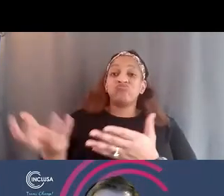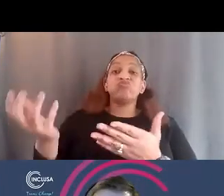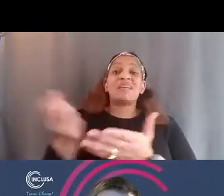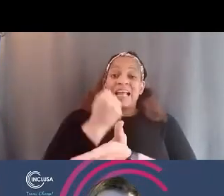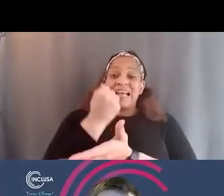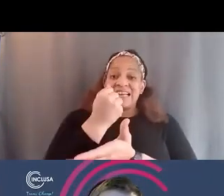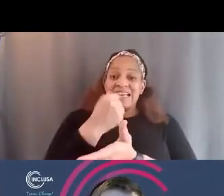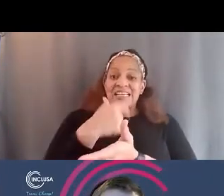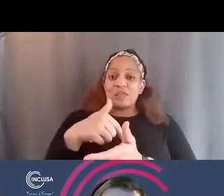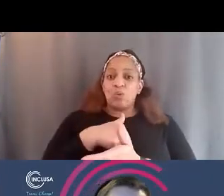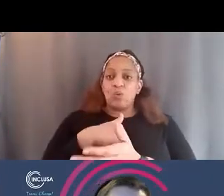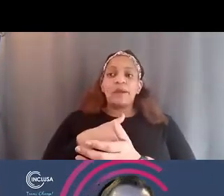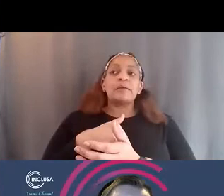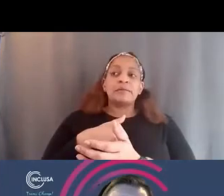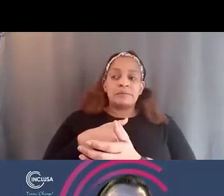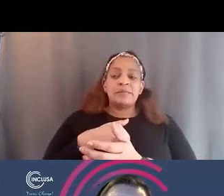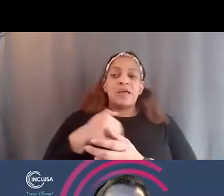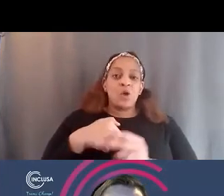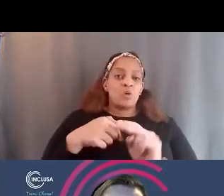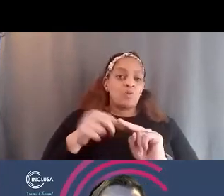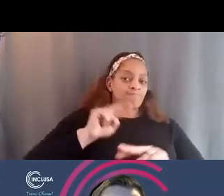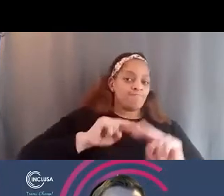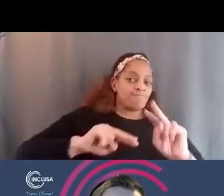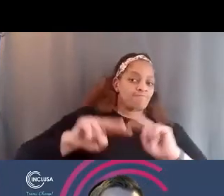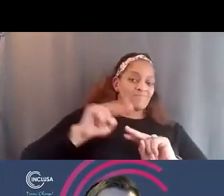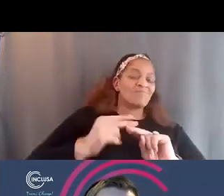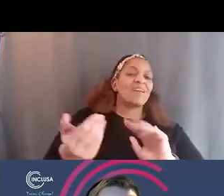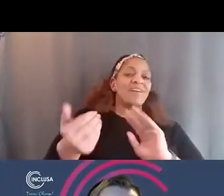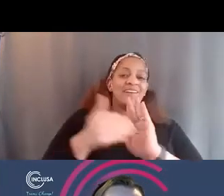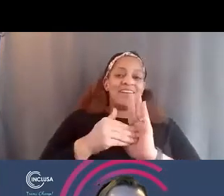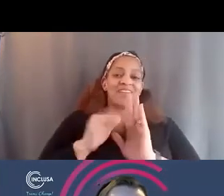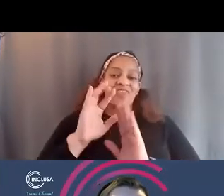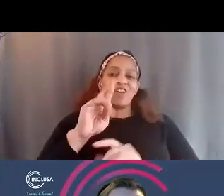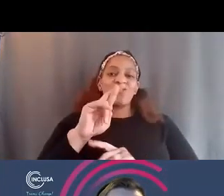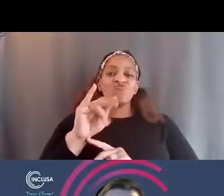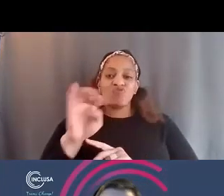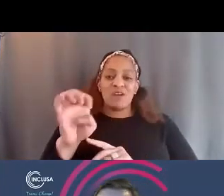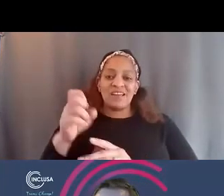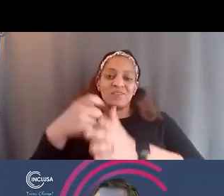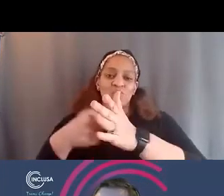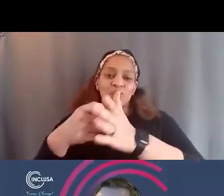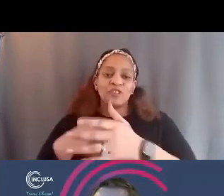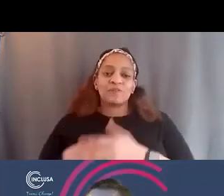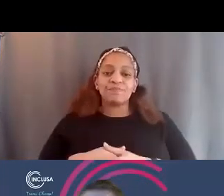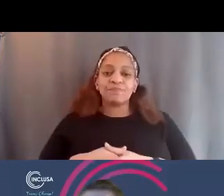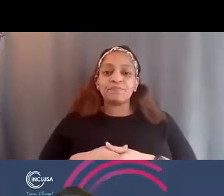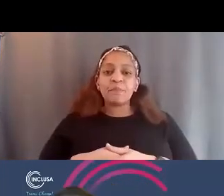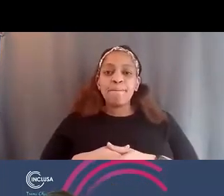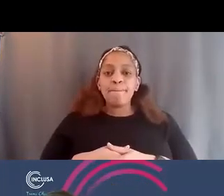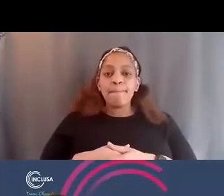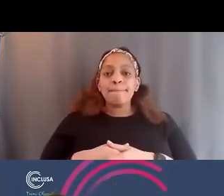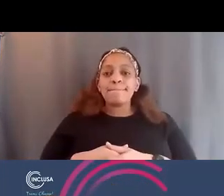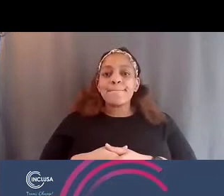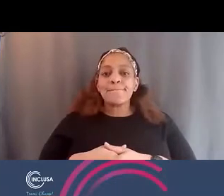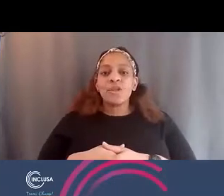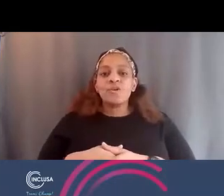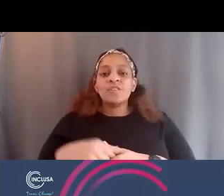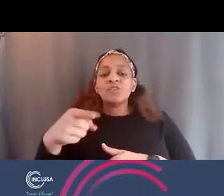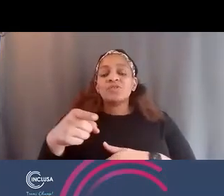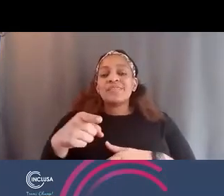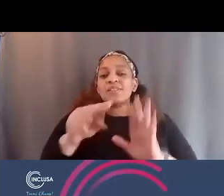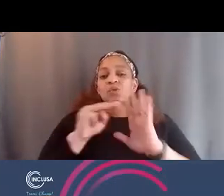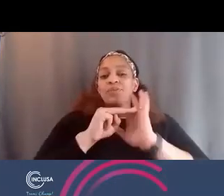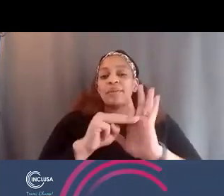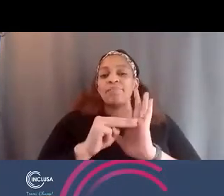the rate. Next slide. So this is the model in which we were, as we worked with providers, we were able